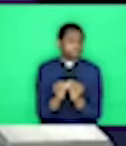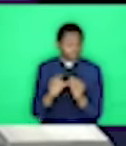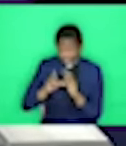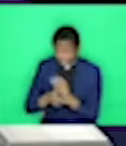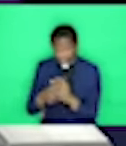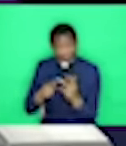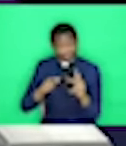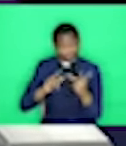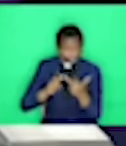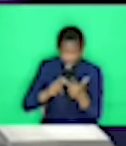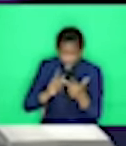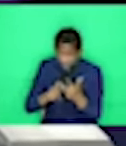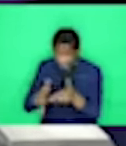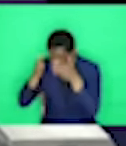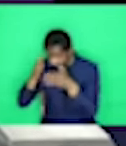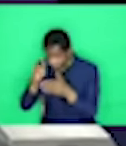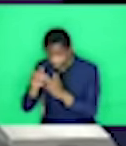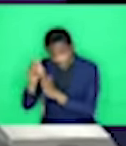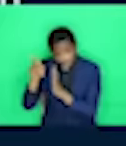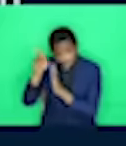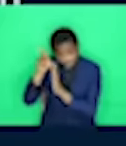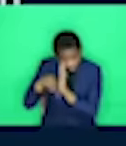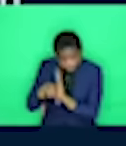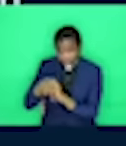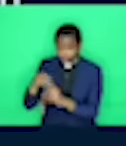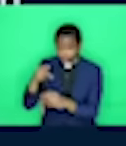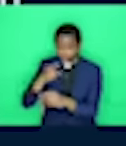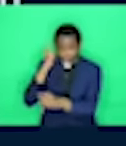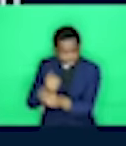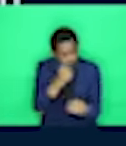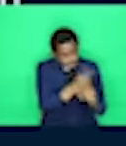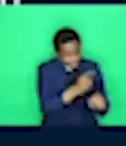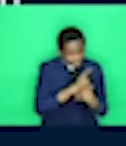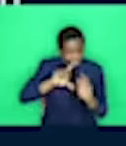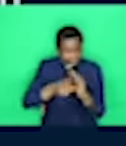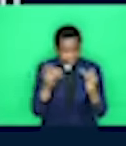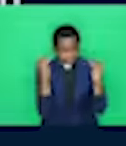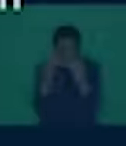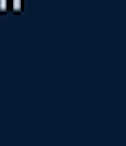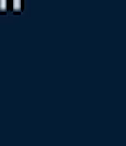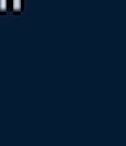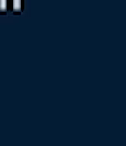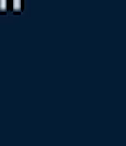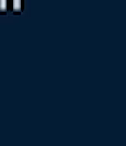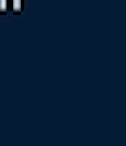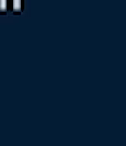emphasize the principle of justice and equality in the distribution of wealth.